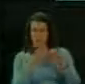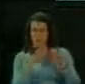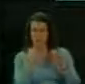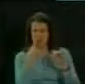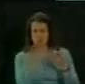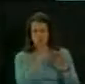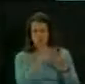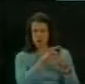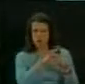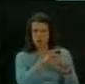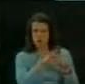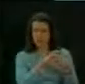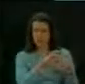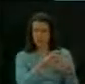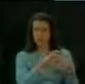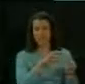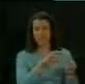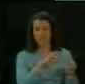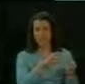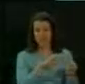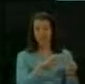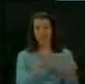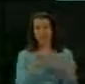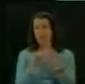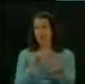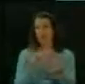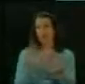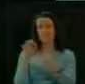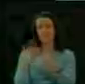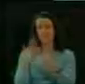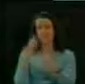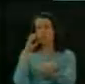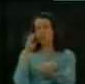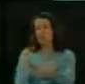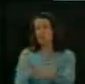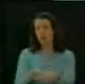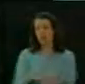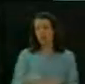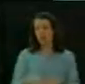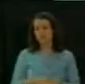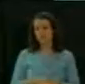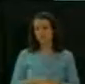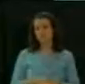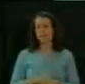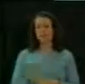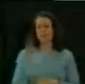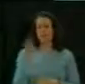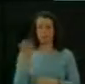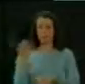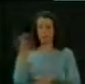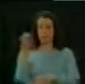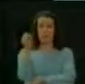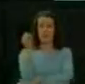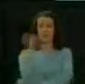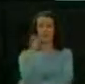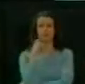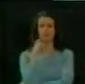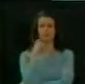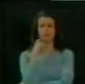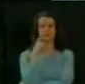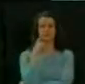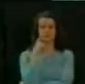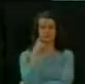Kaywood. How is this different than the one that we just previously? That was just a call for the question.